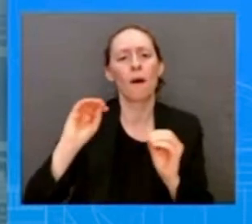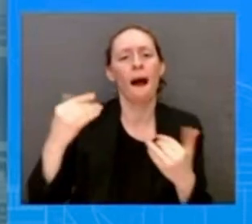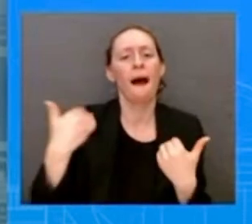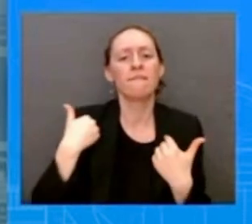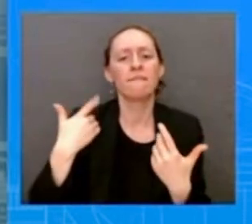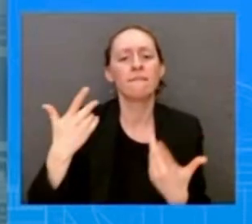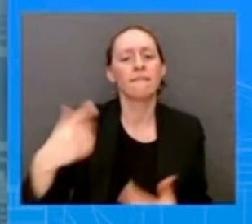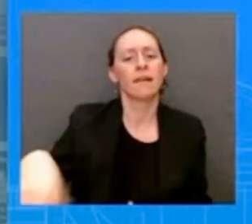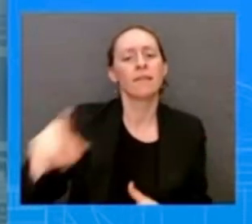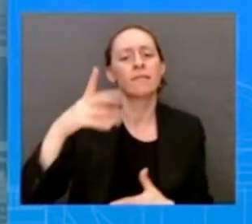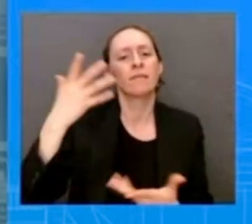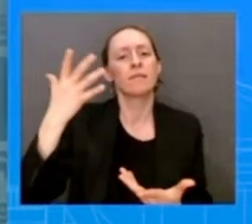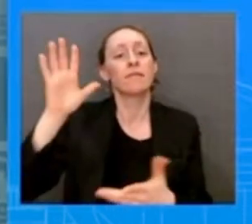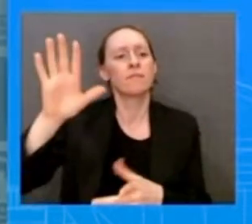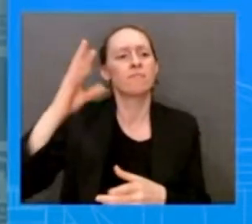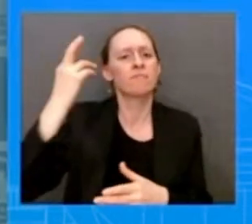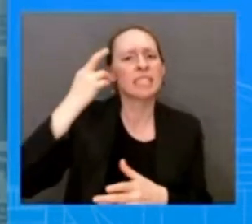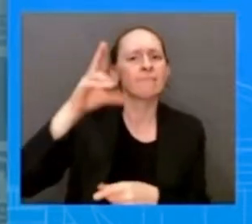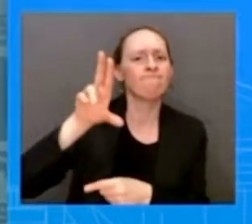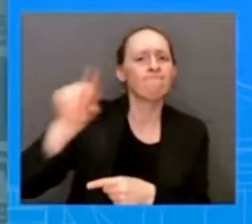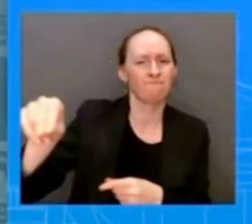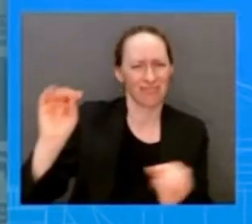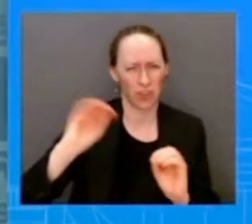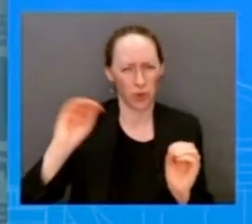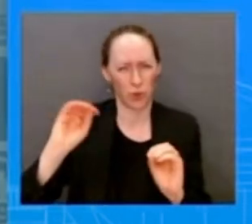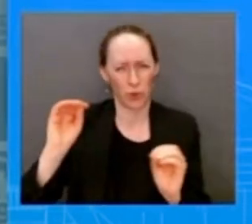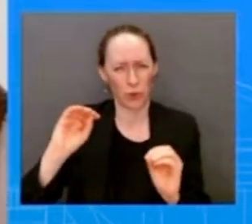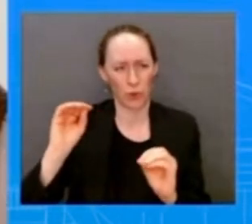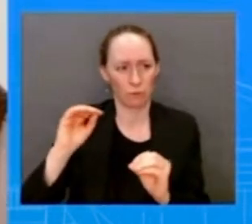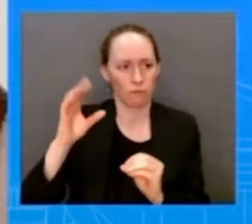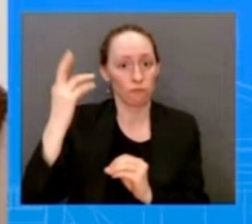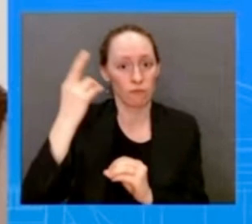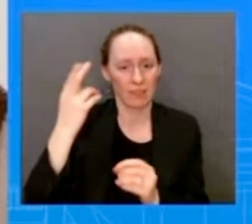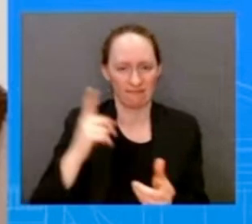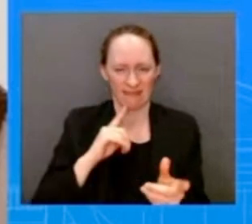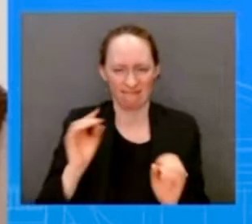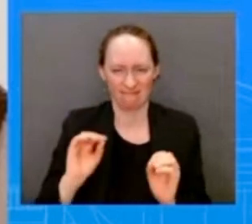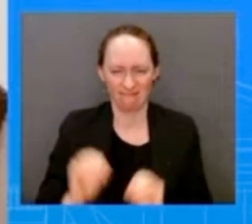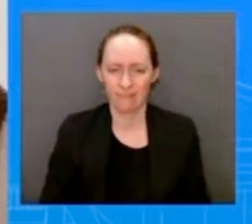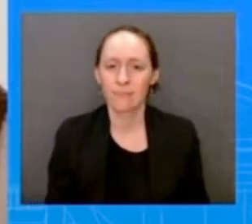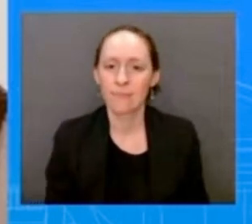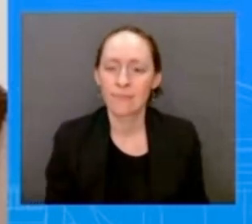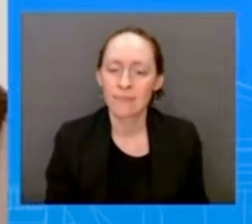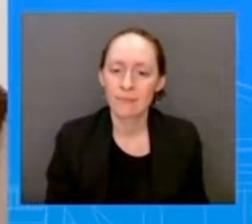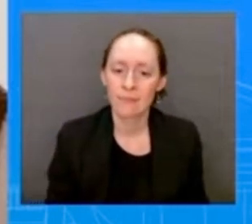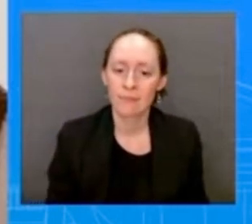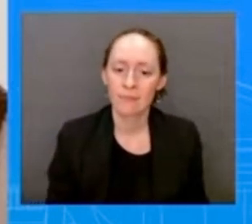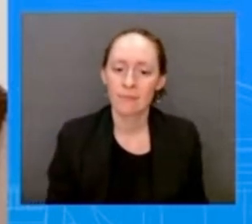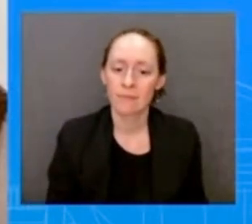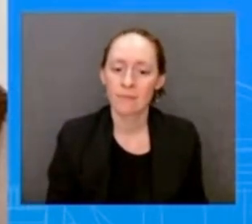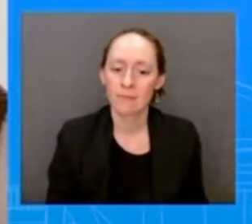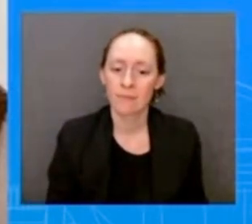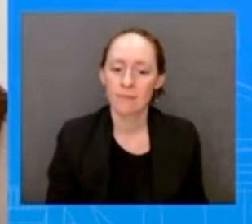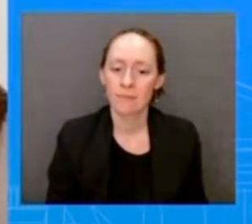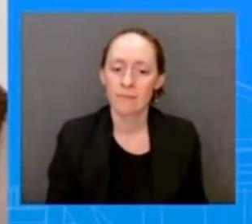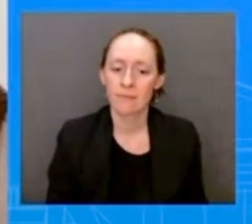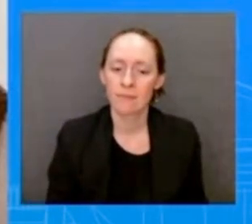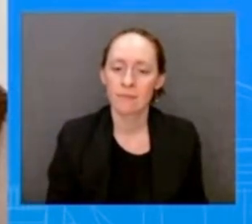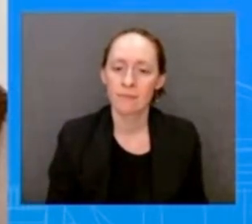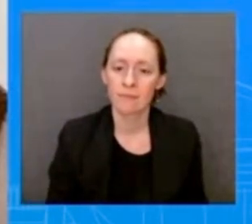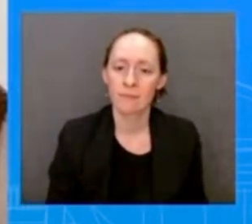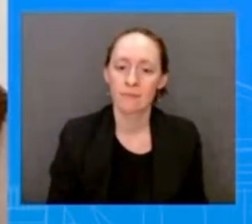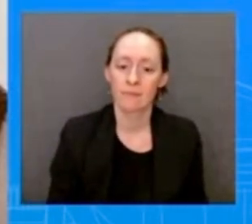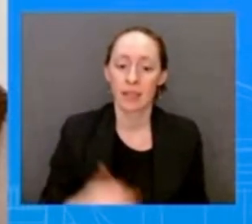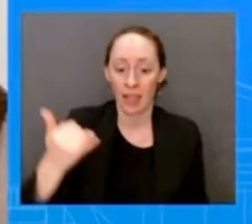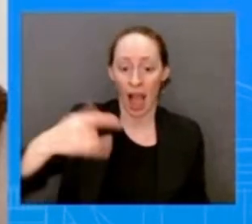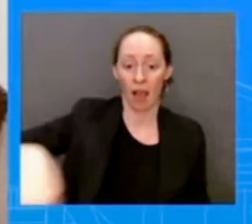forceful argument for the president's plan. I guess I'm asking because we're hearing from those who have student loans right now who are wondering if this